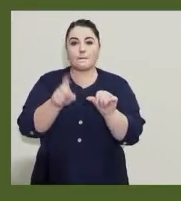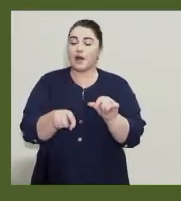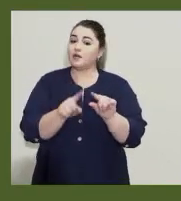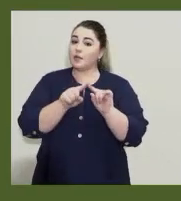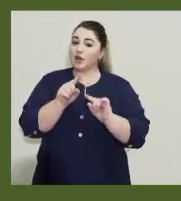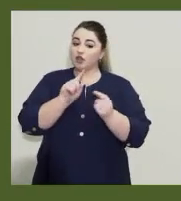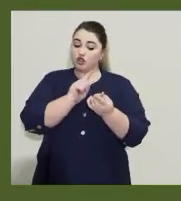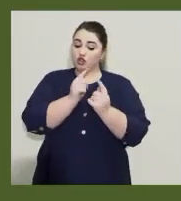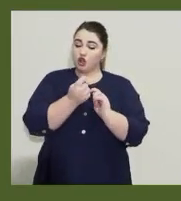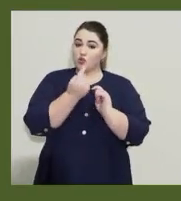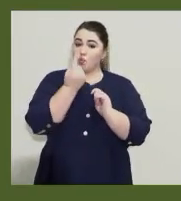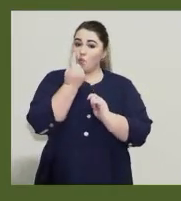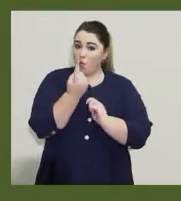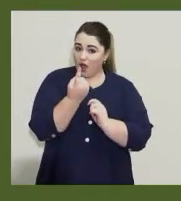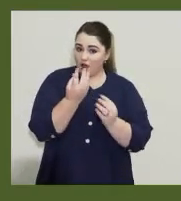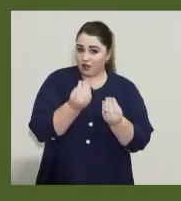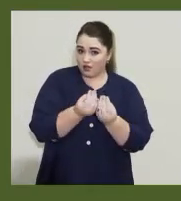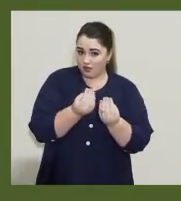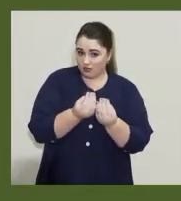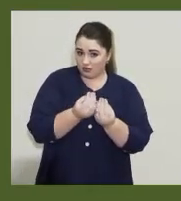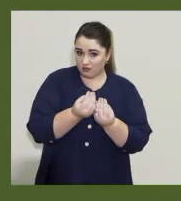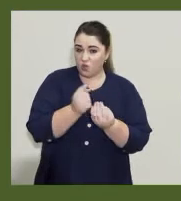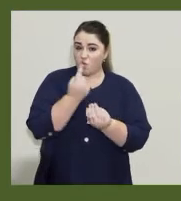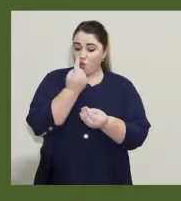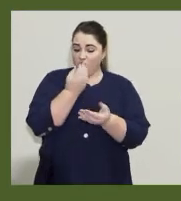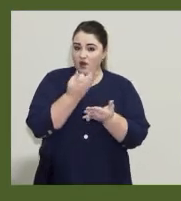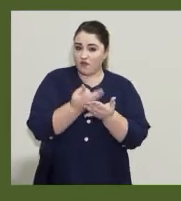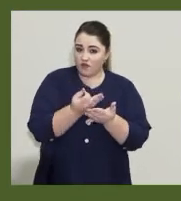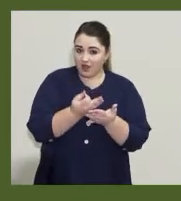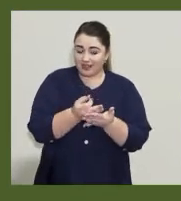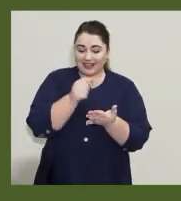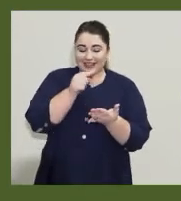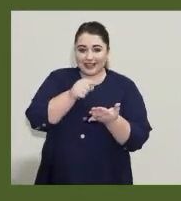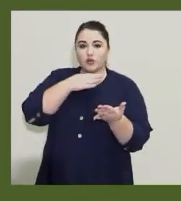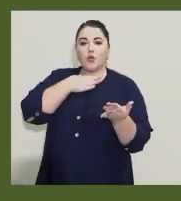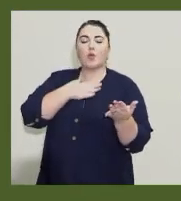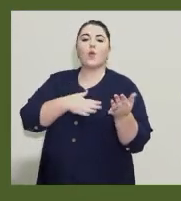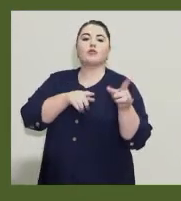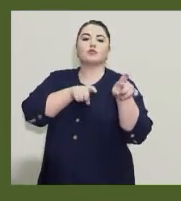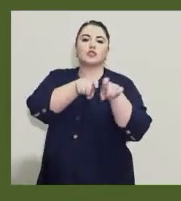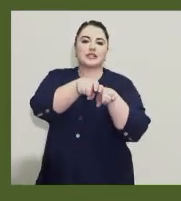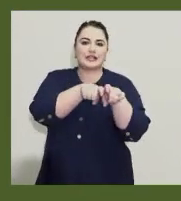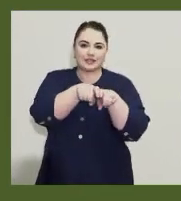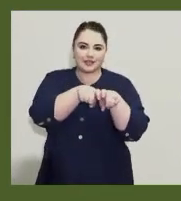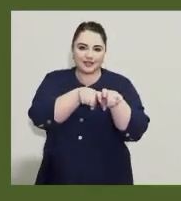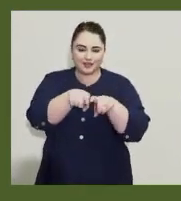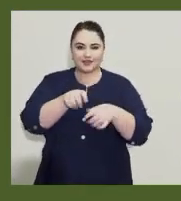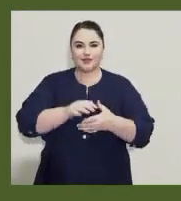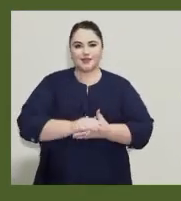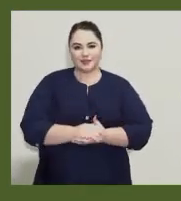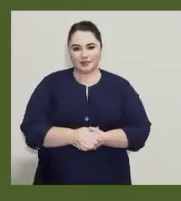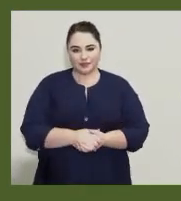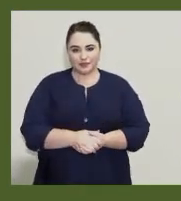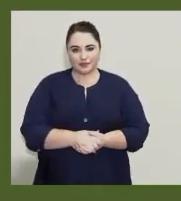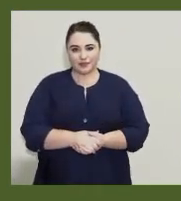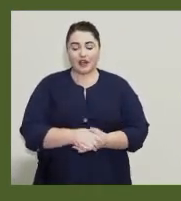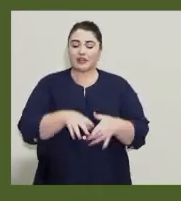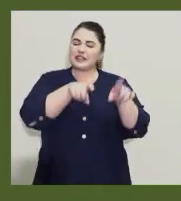same. But he just changes one factor, and that's the one that he is